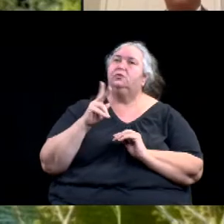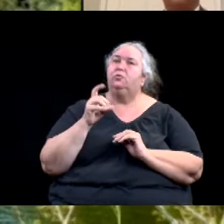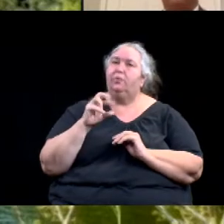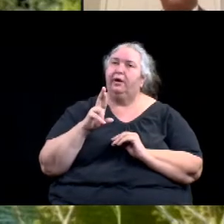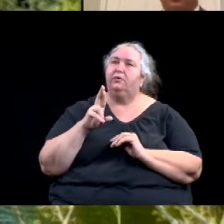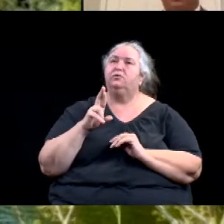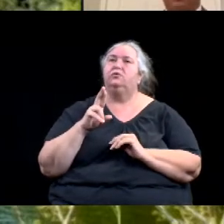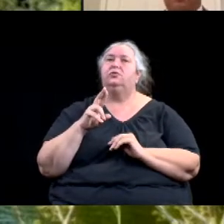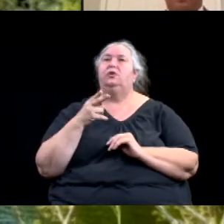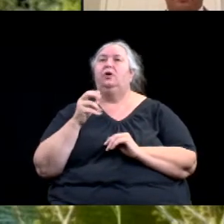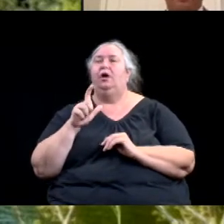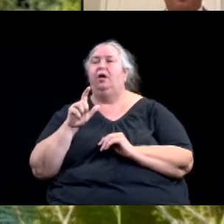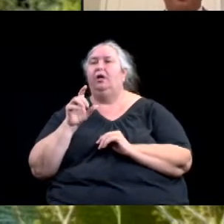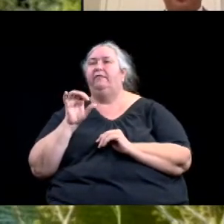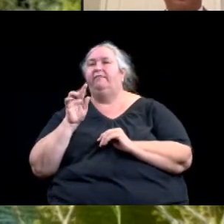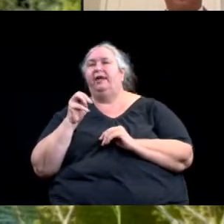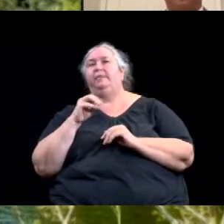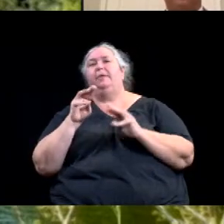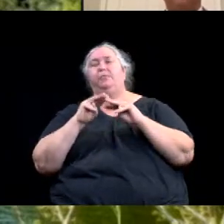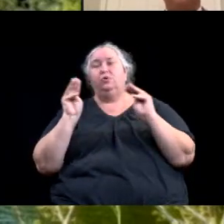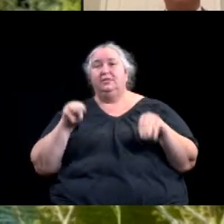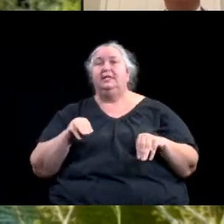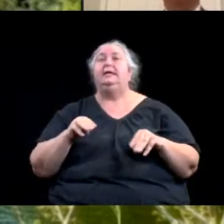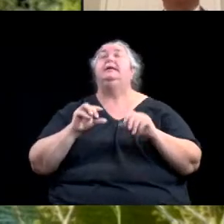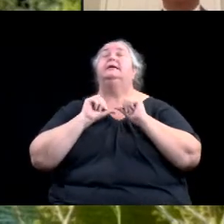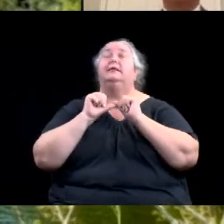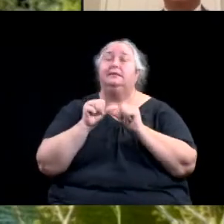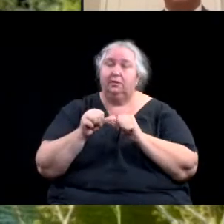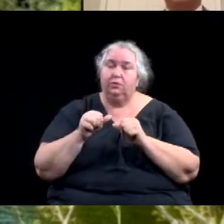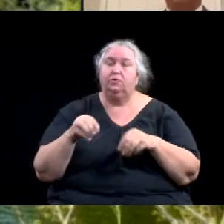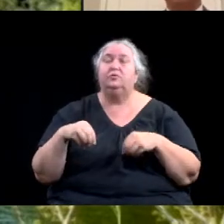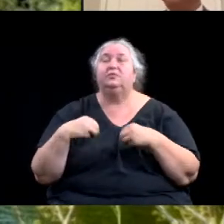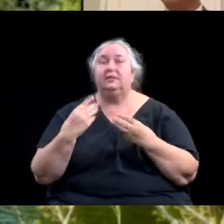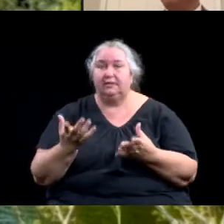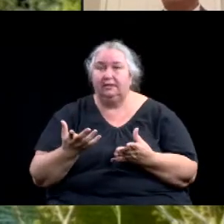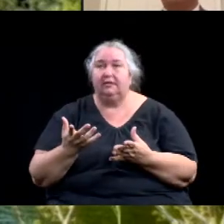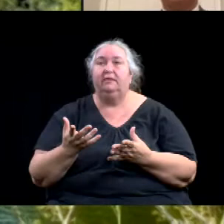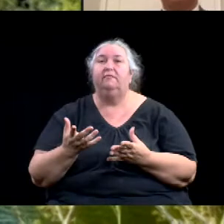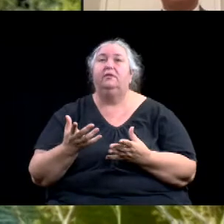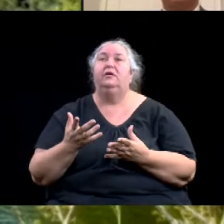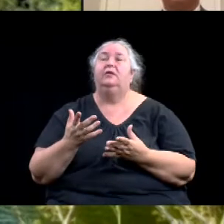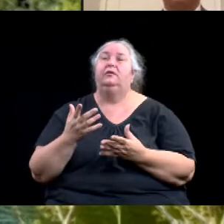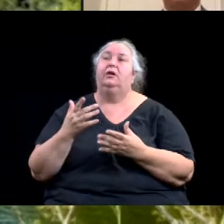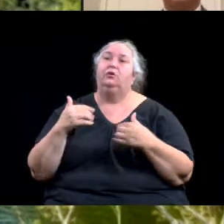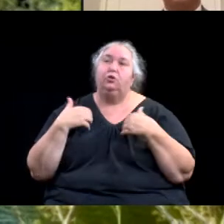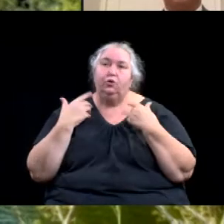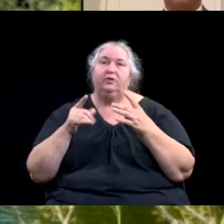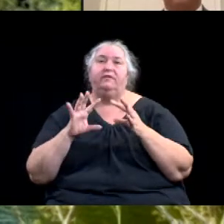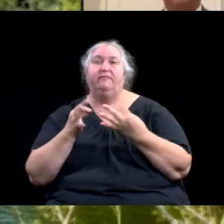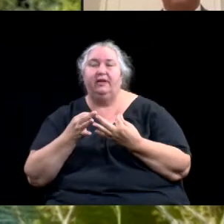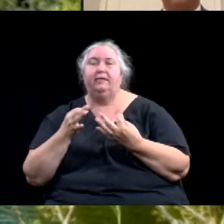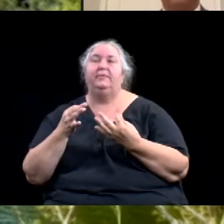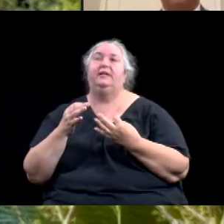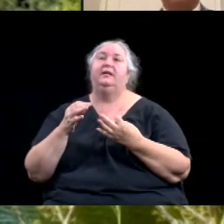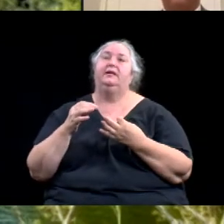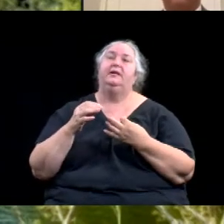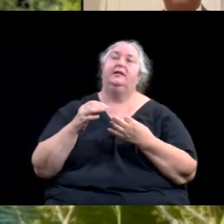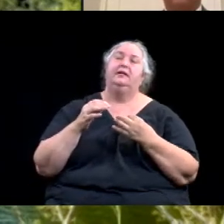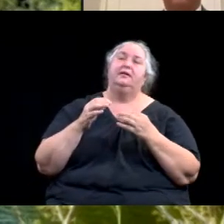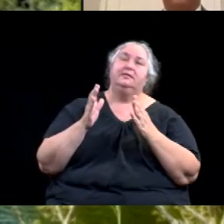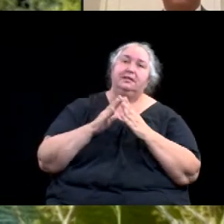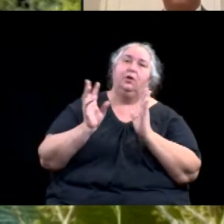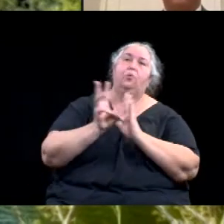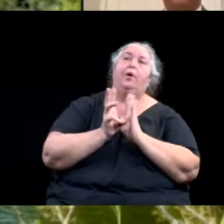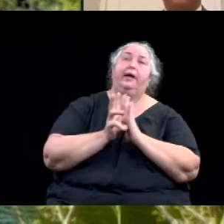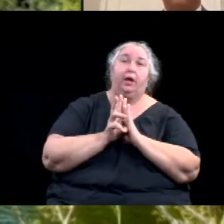City of Waco. These youth programs are held at the Bledsoe Miller Community Center, the Dewey Community Center, South Waco